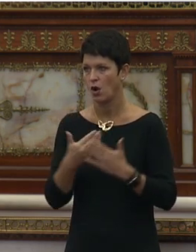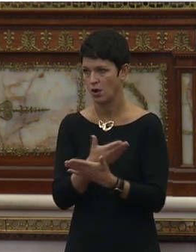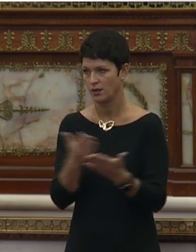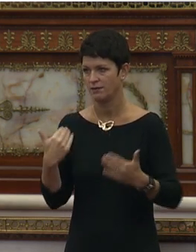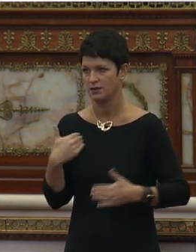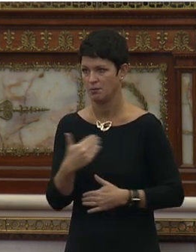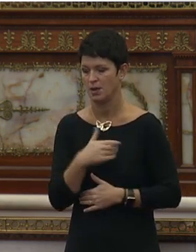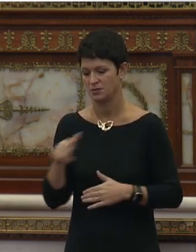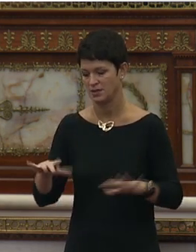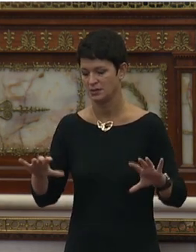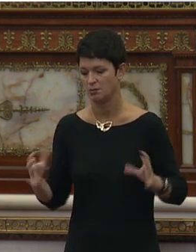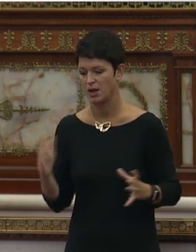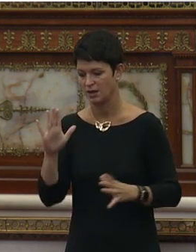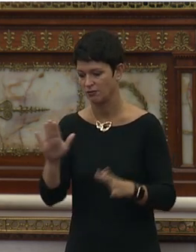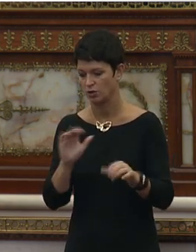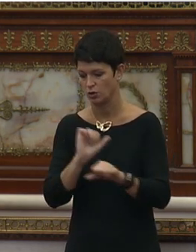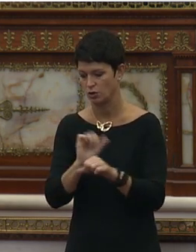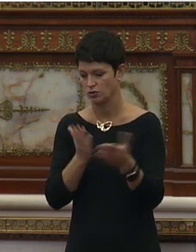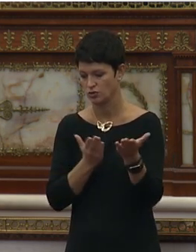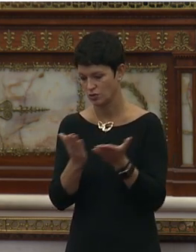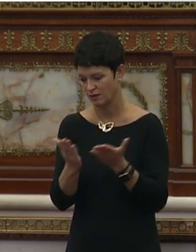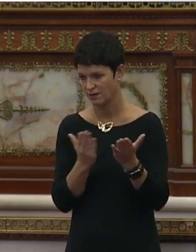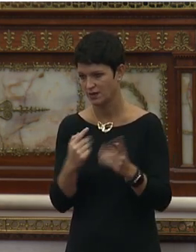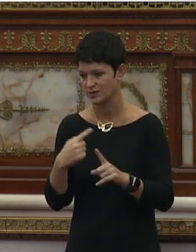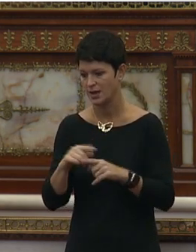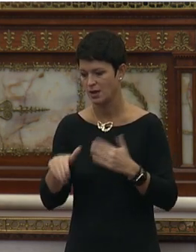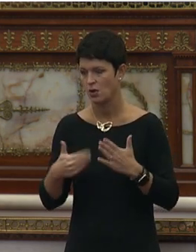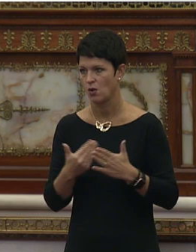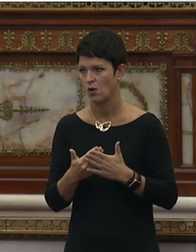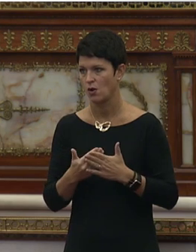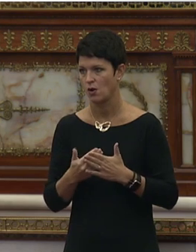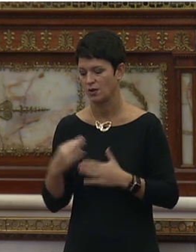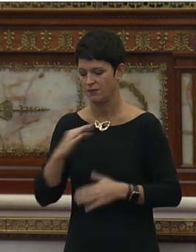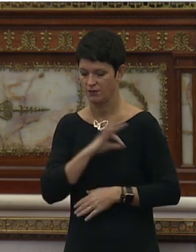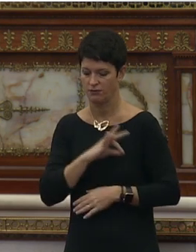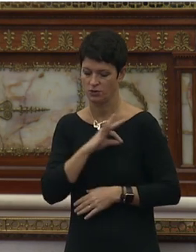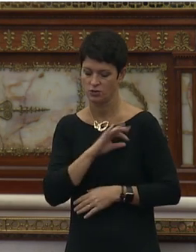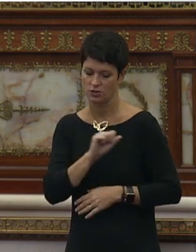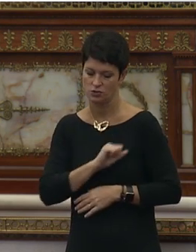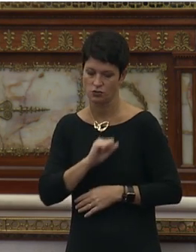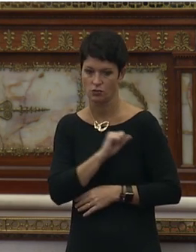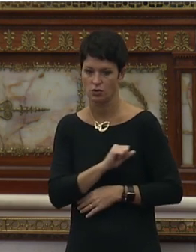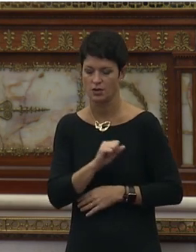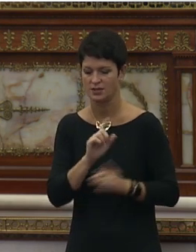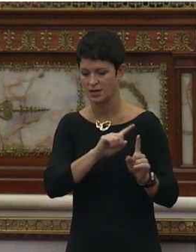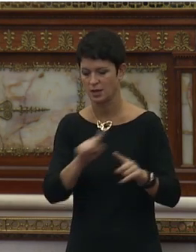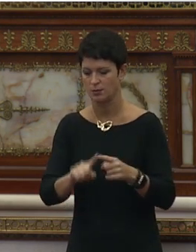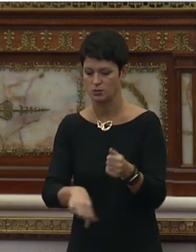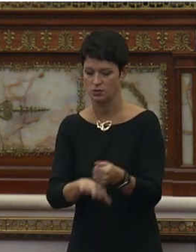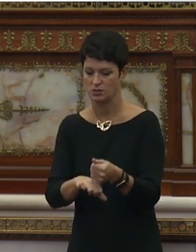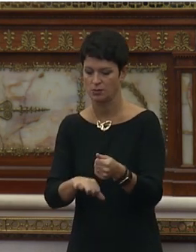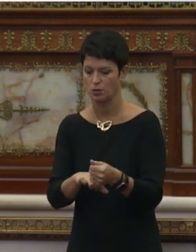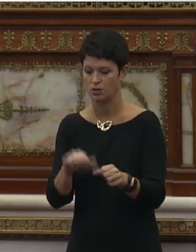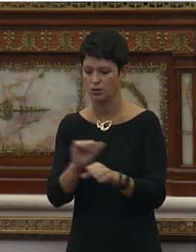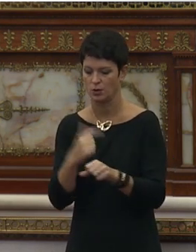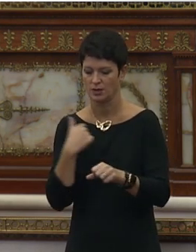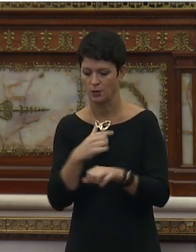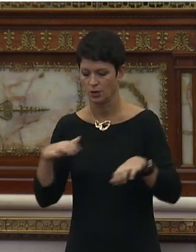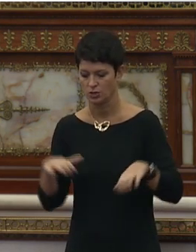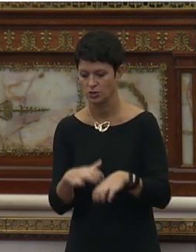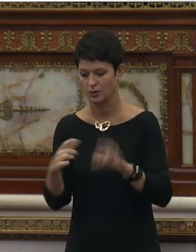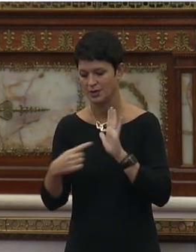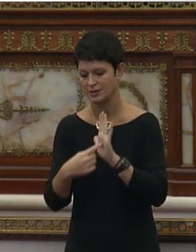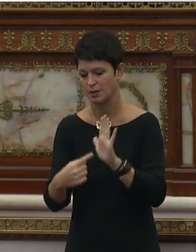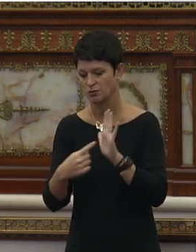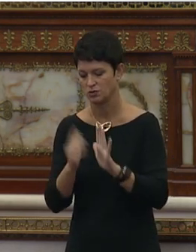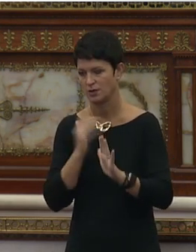the members of this body for their service and all of the fraternities and sororities that have come out to support the work that we're doing to